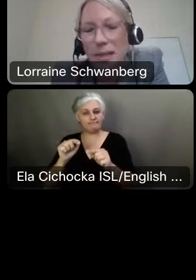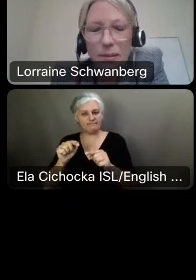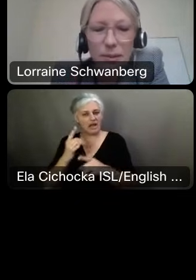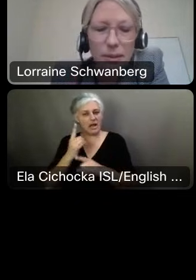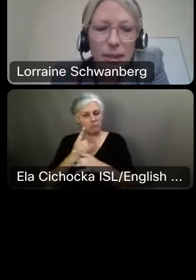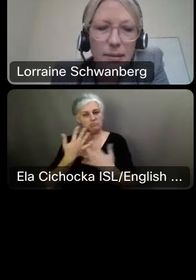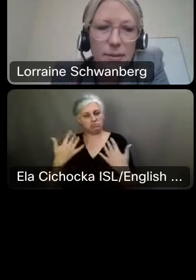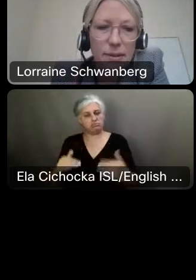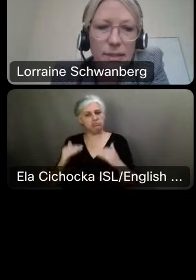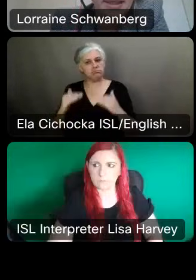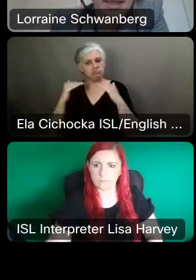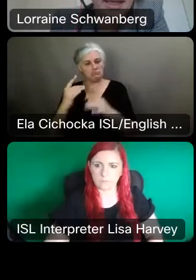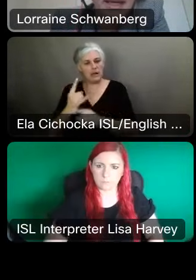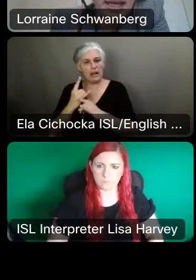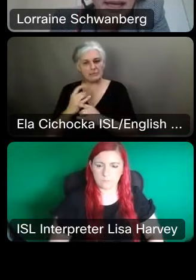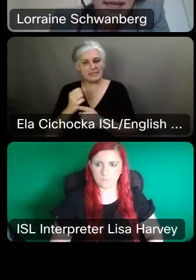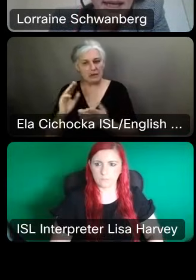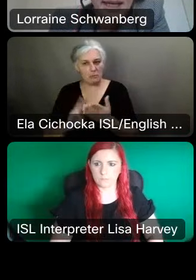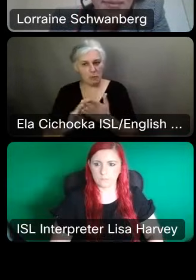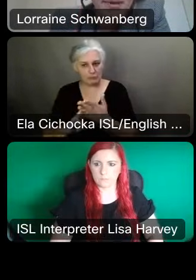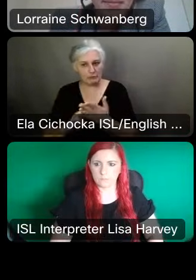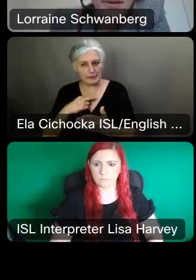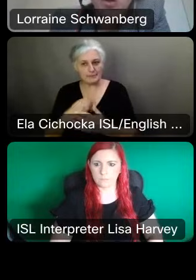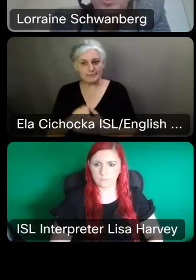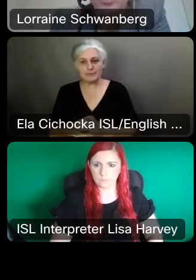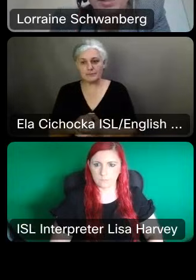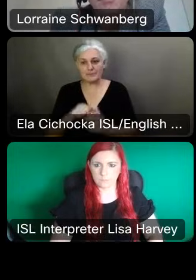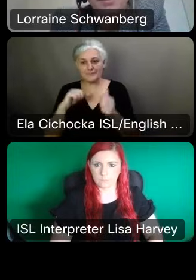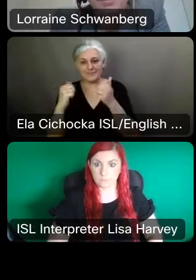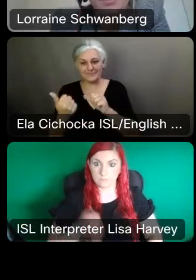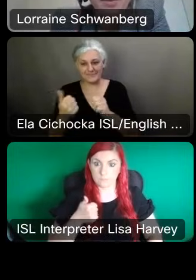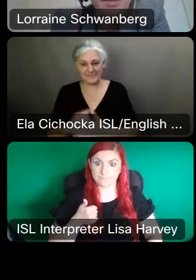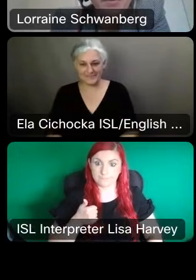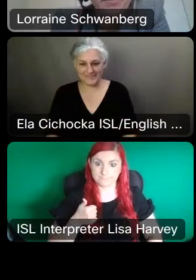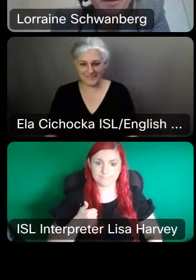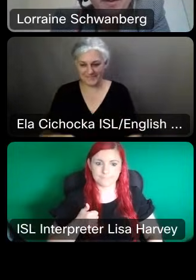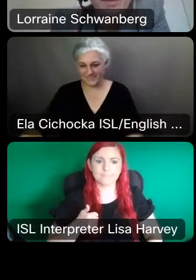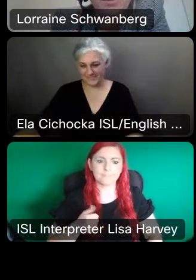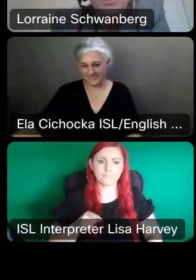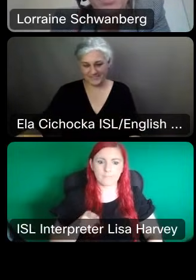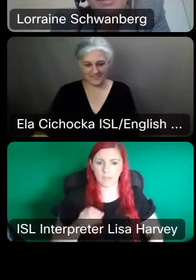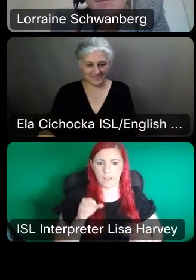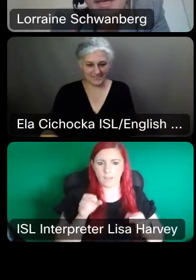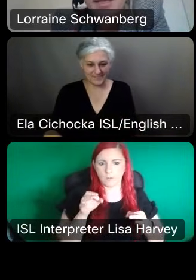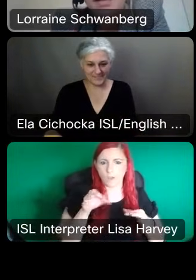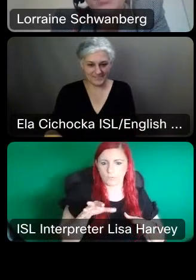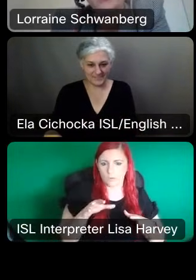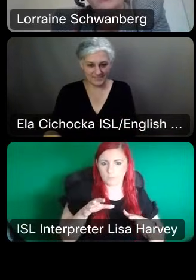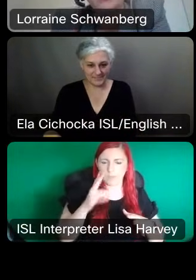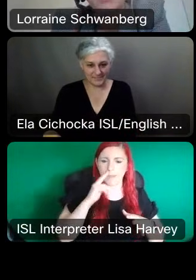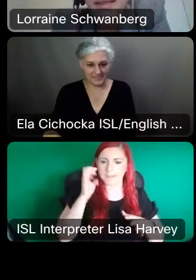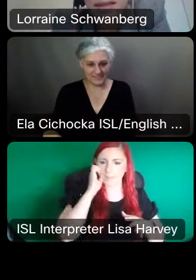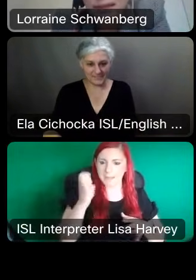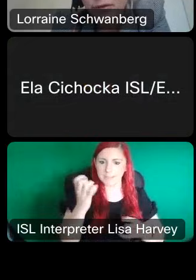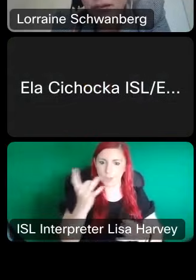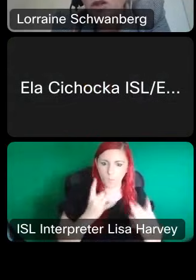helps the staff really make sure that they kind of anticipate some of the questions that they may get asked so that they